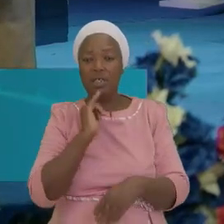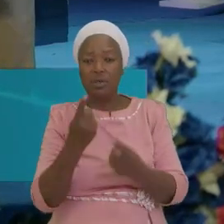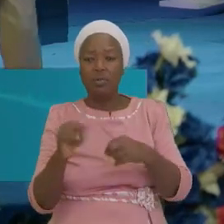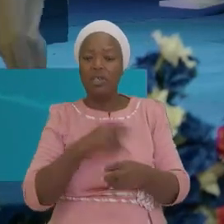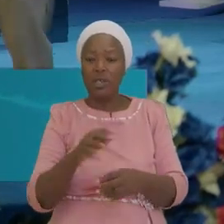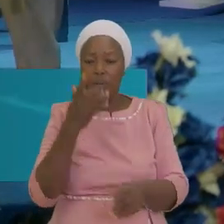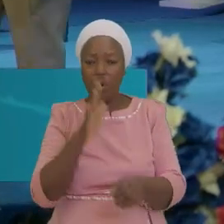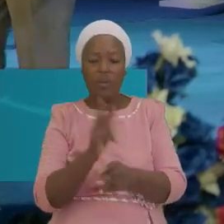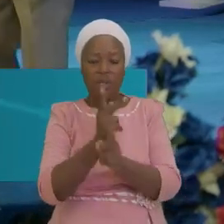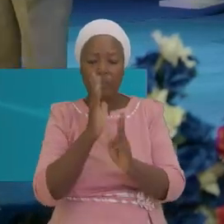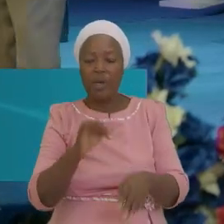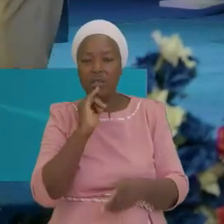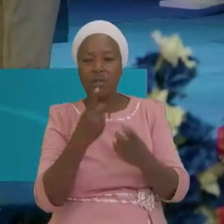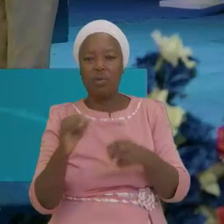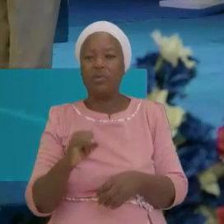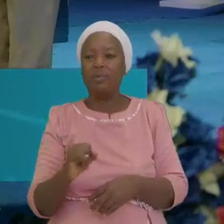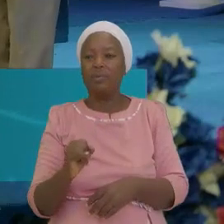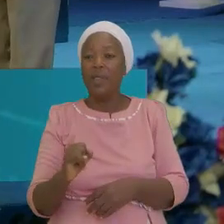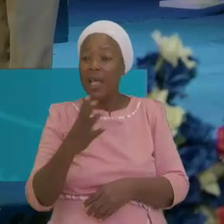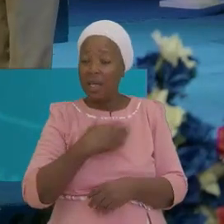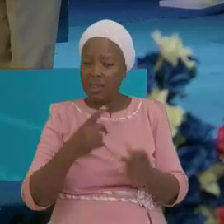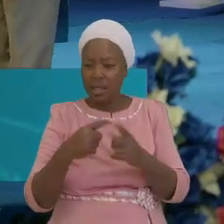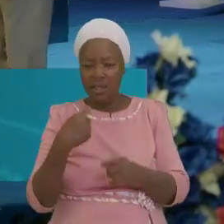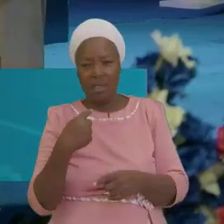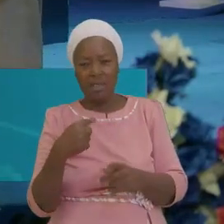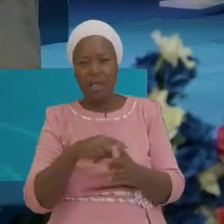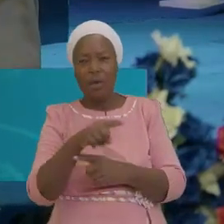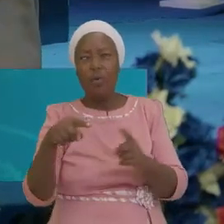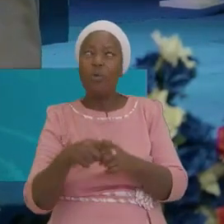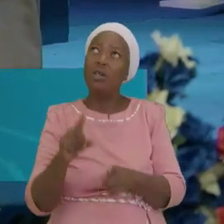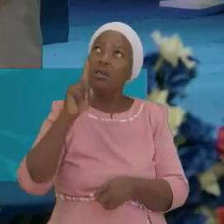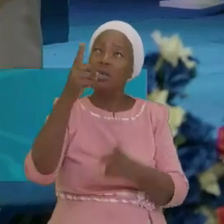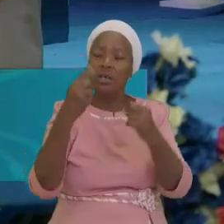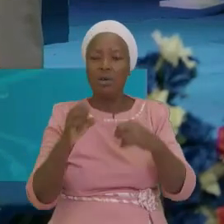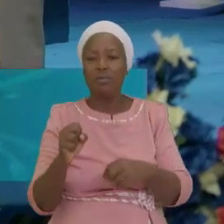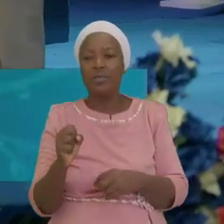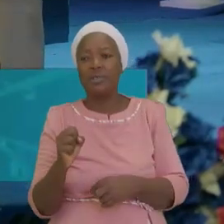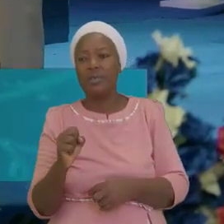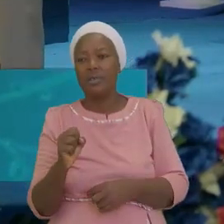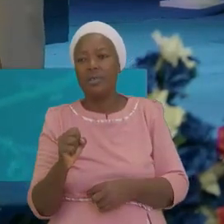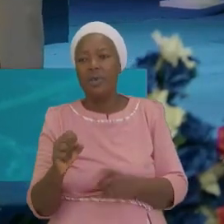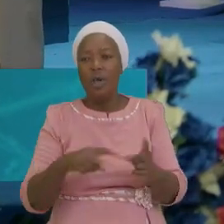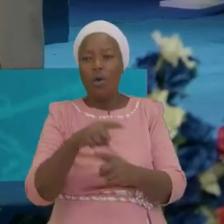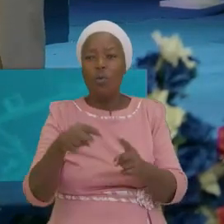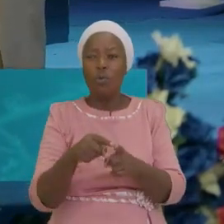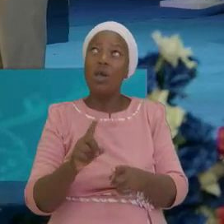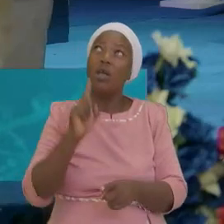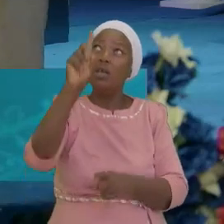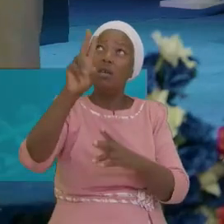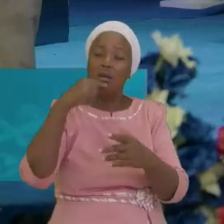is coming. And he said, when he comes, when he